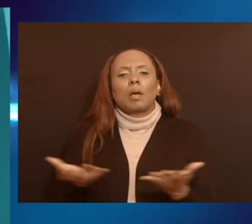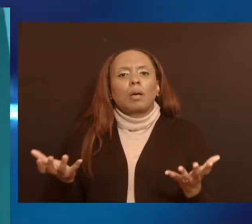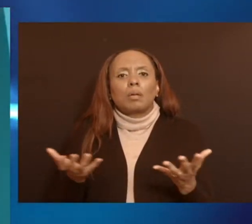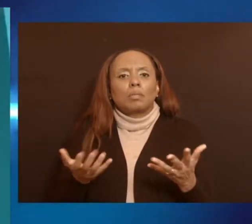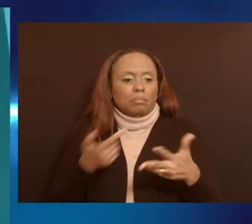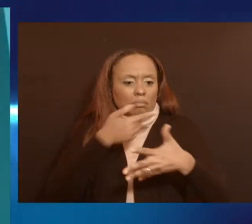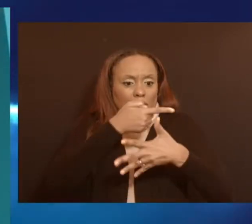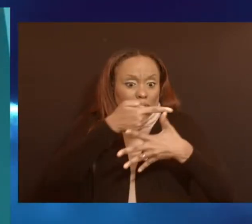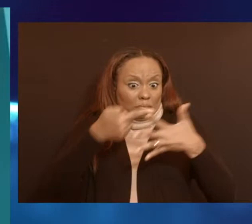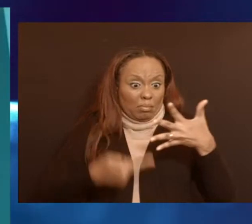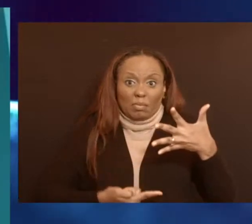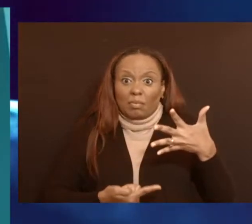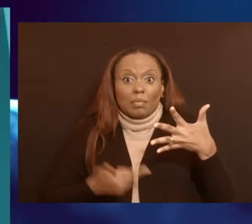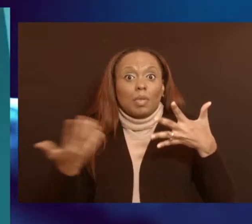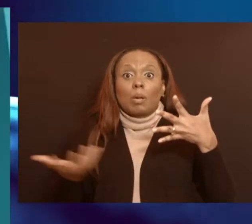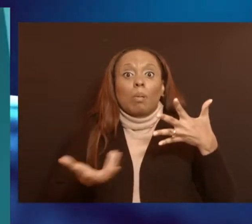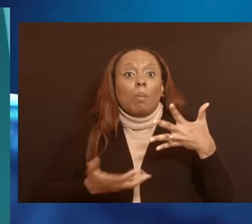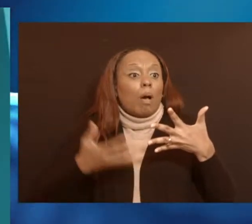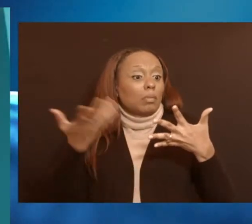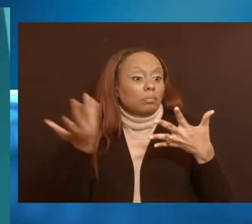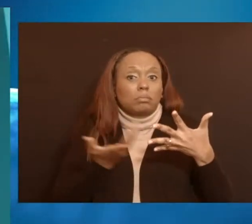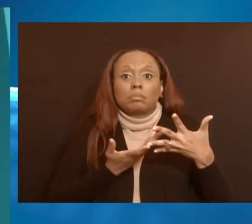should be?